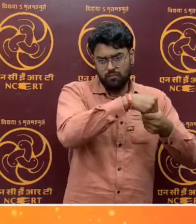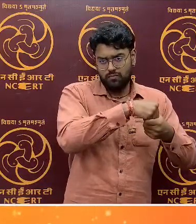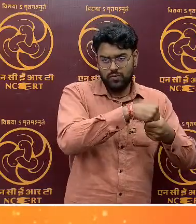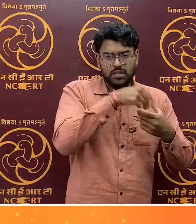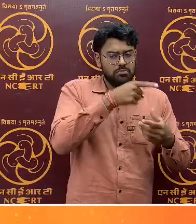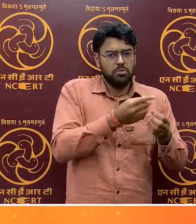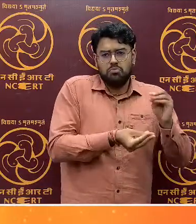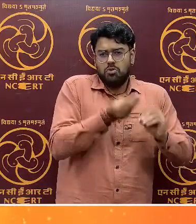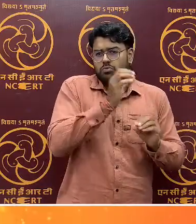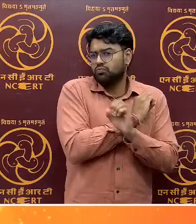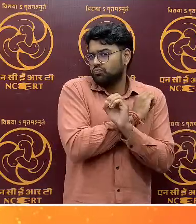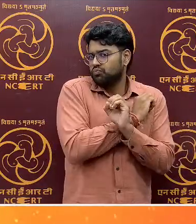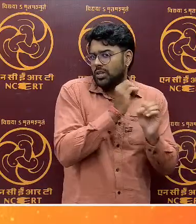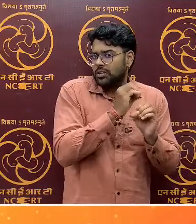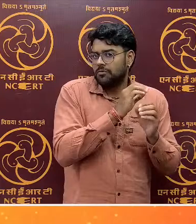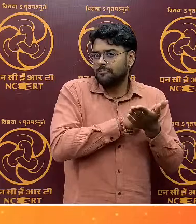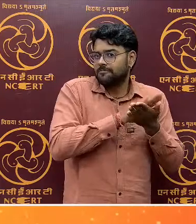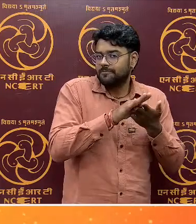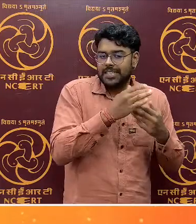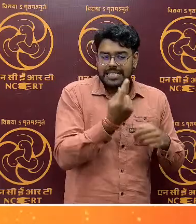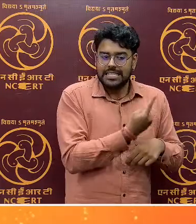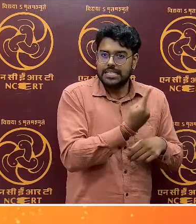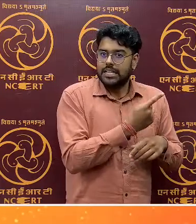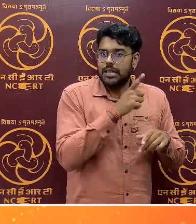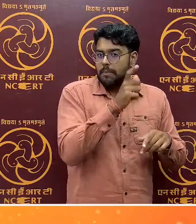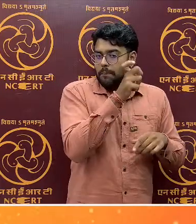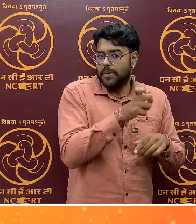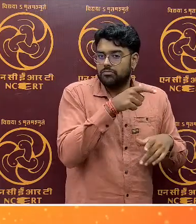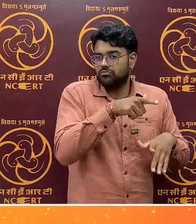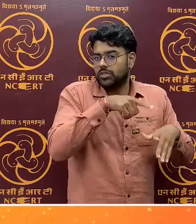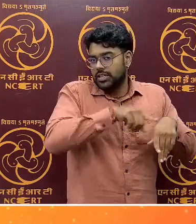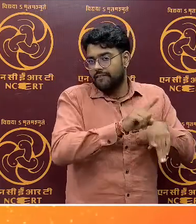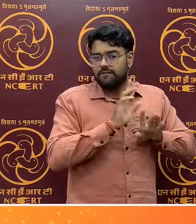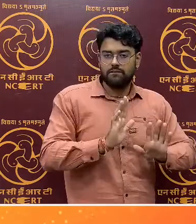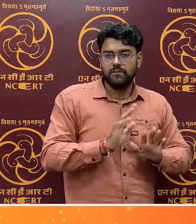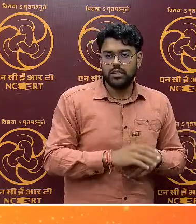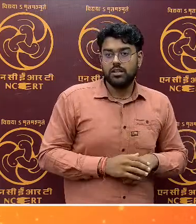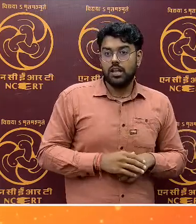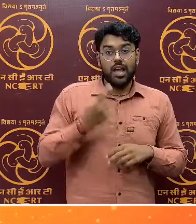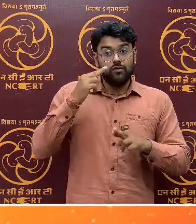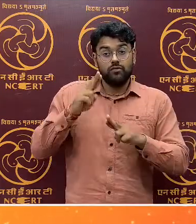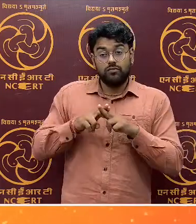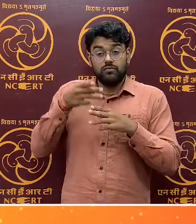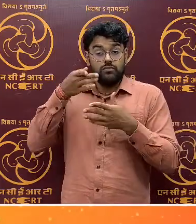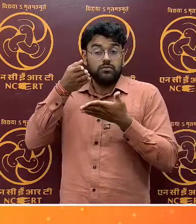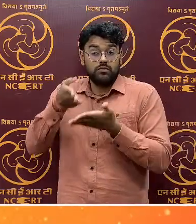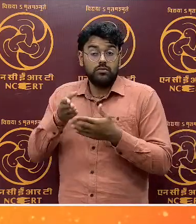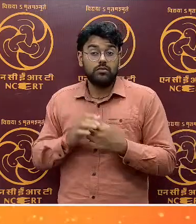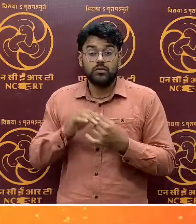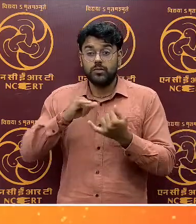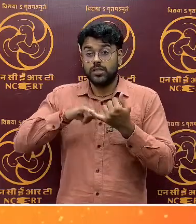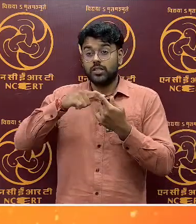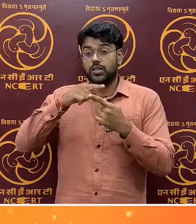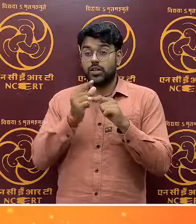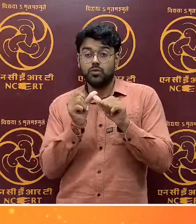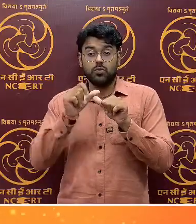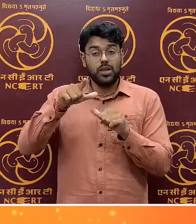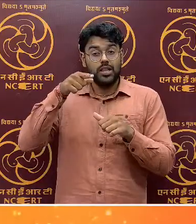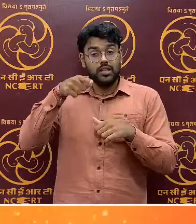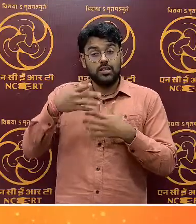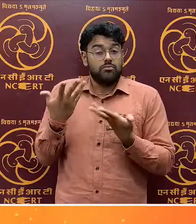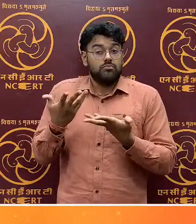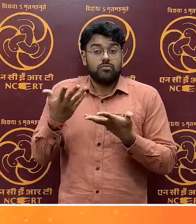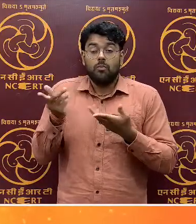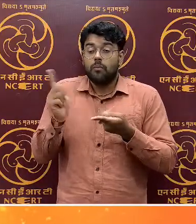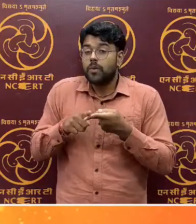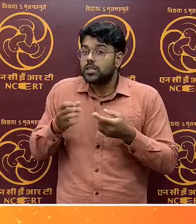nothing much. The entire process is done by the organism or the living being itself. Yes. If we talk about the journey for the sexual reproduction, how it starts